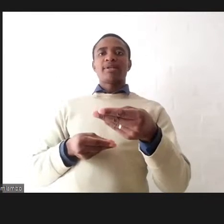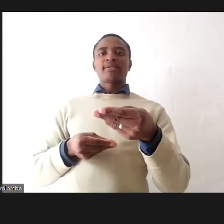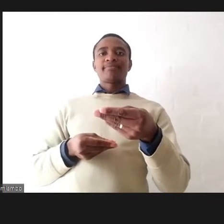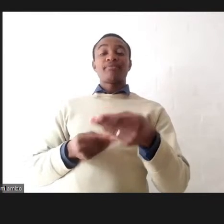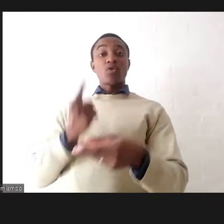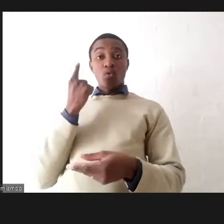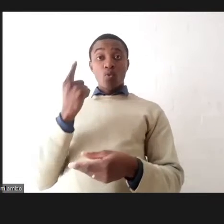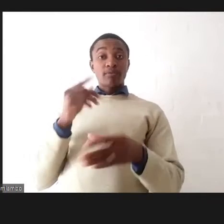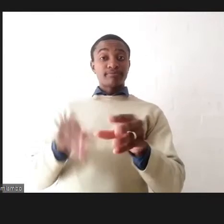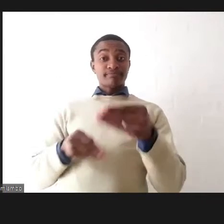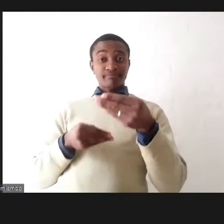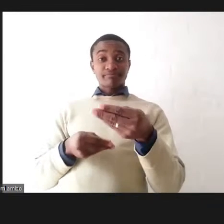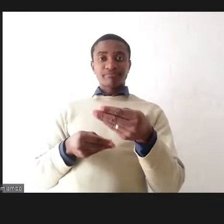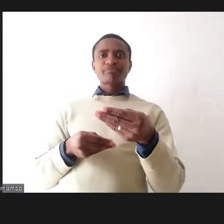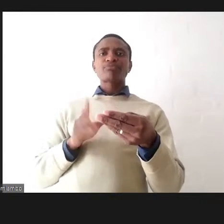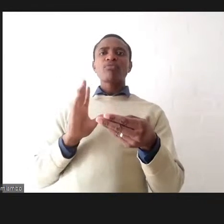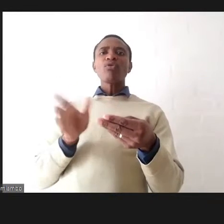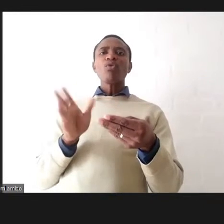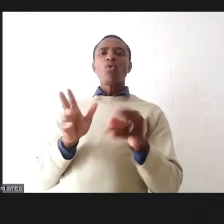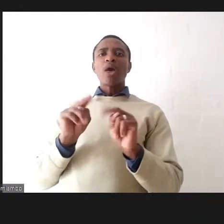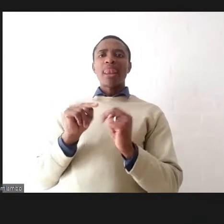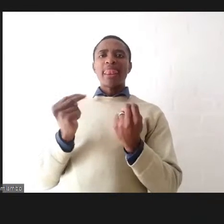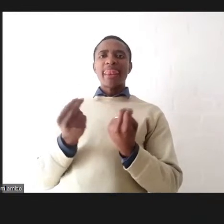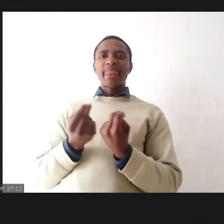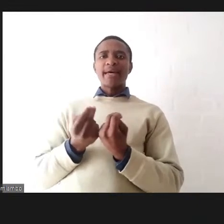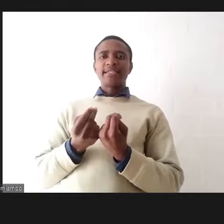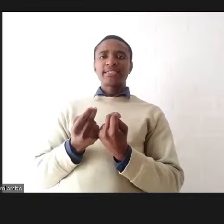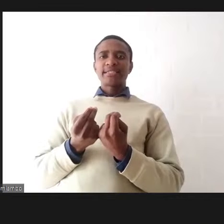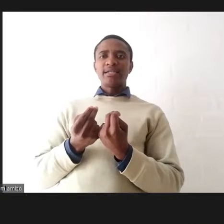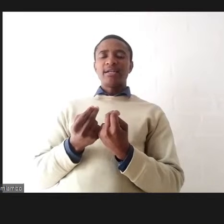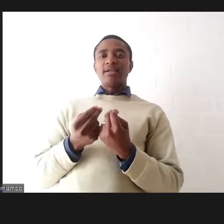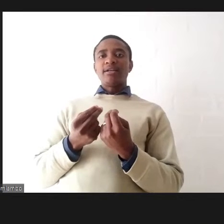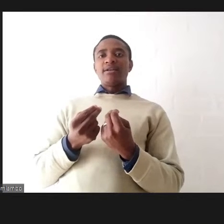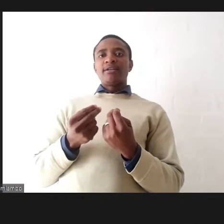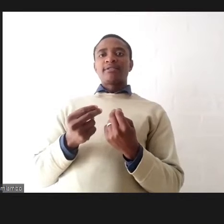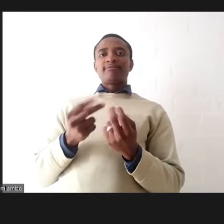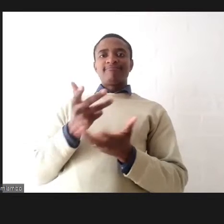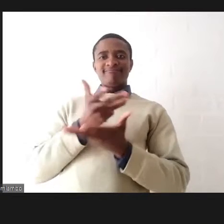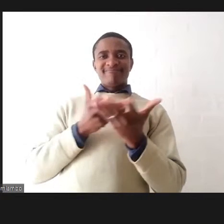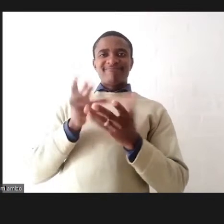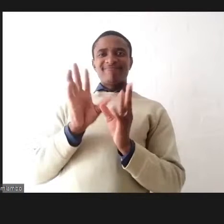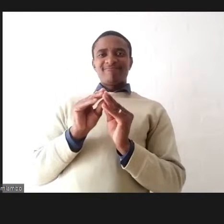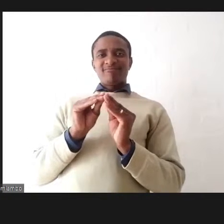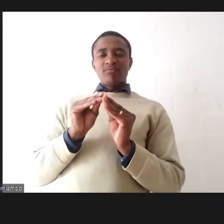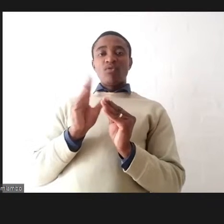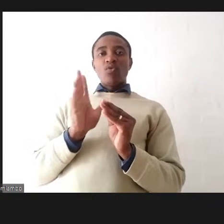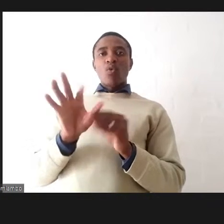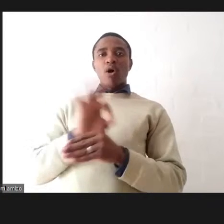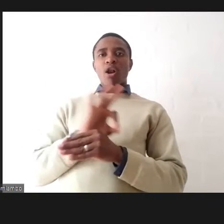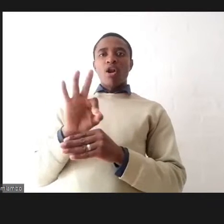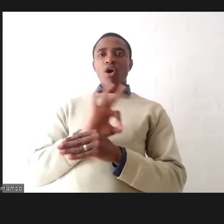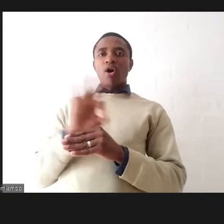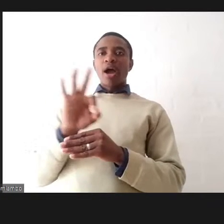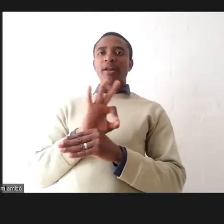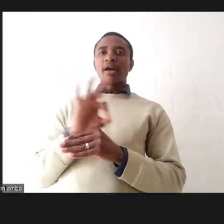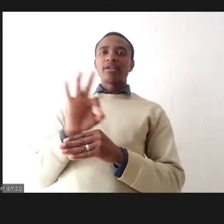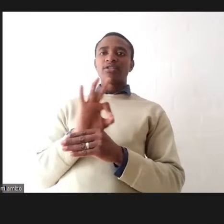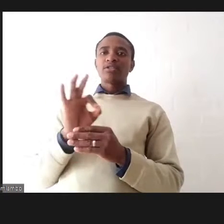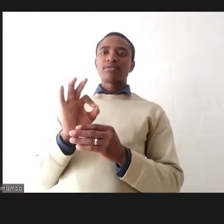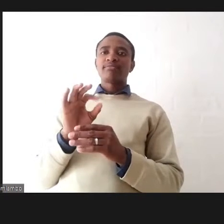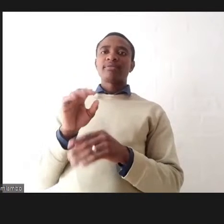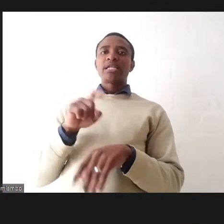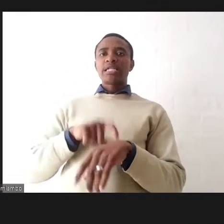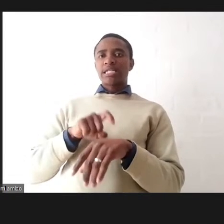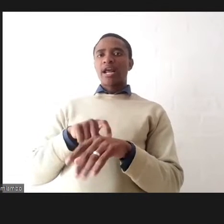document, there would be a national synthesis dialogue that would be organized and hosted at an appropriate